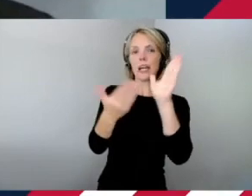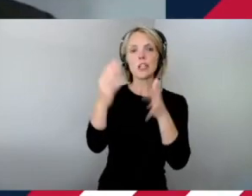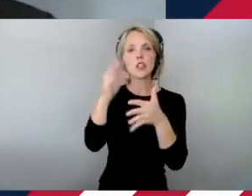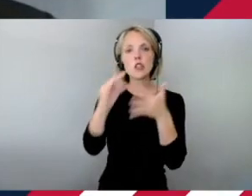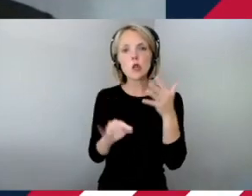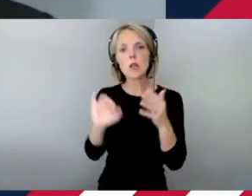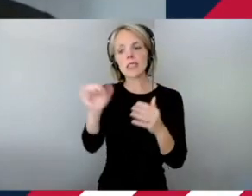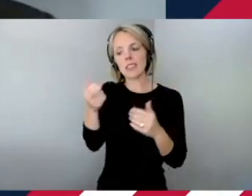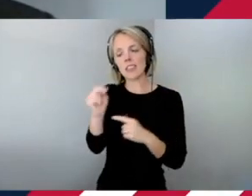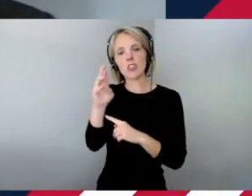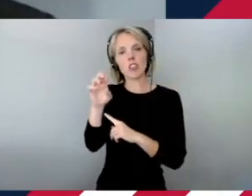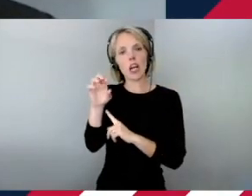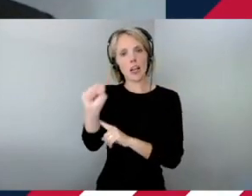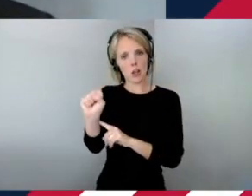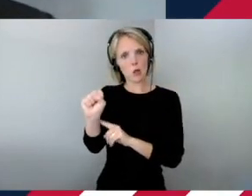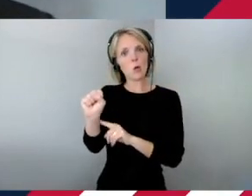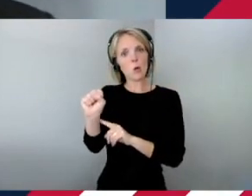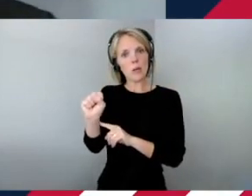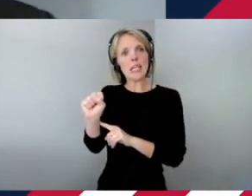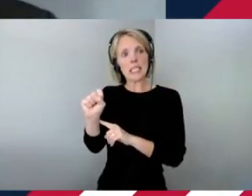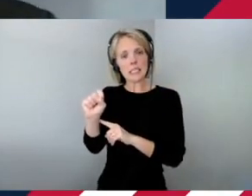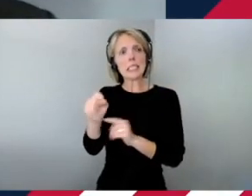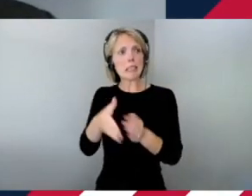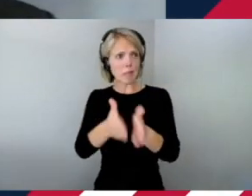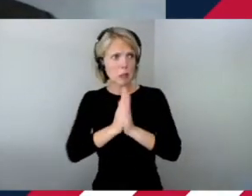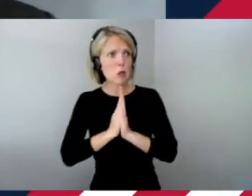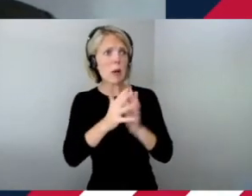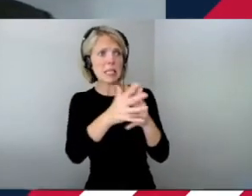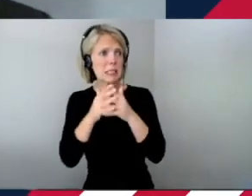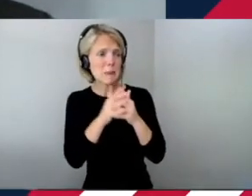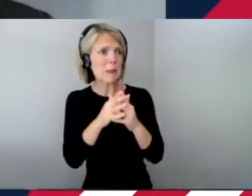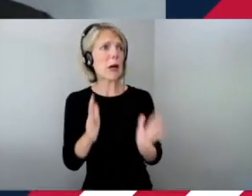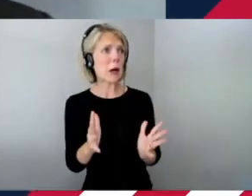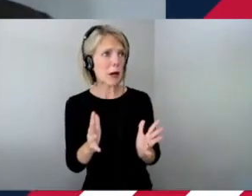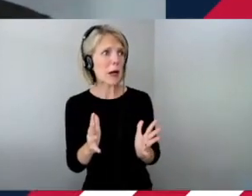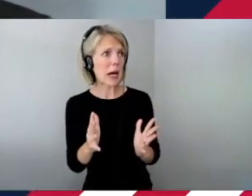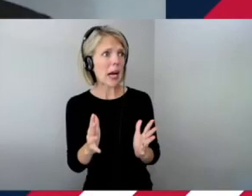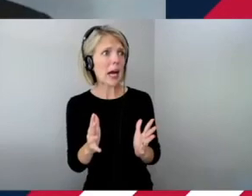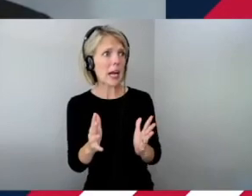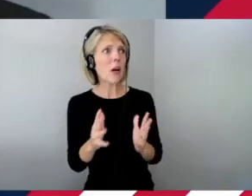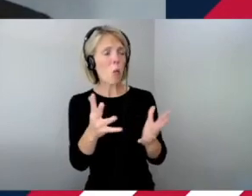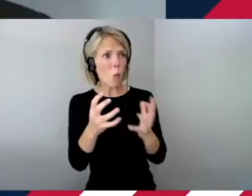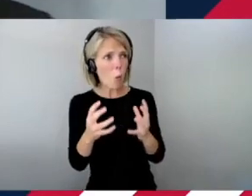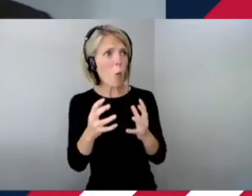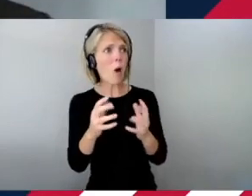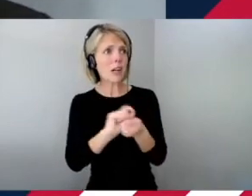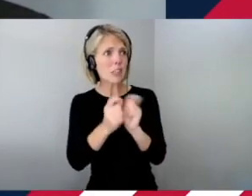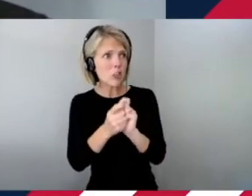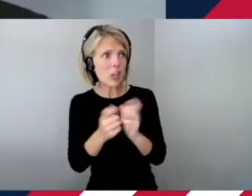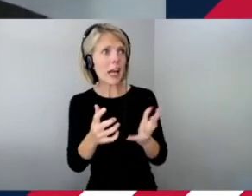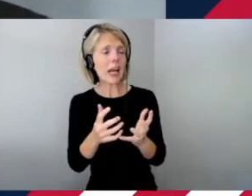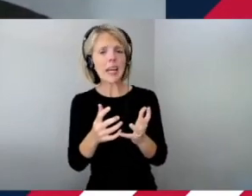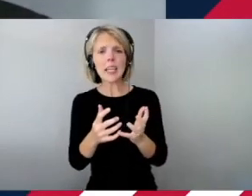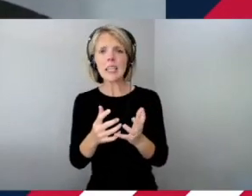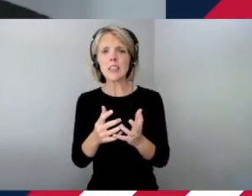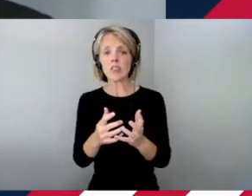Lewis asked America to make than any we've ever had, certainly since the Civil